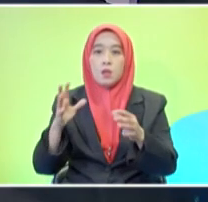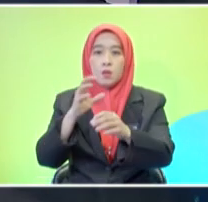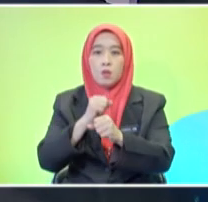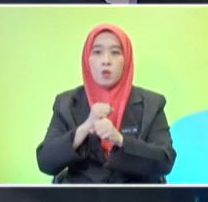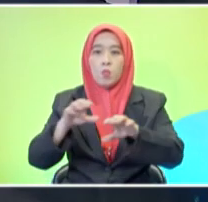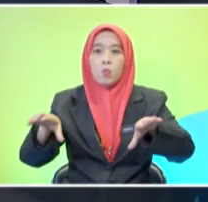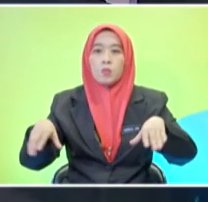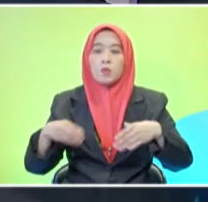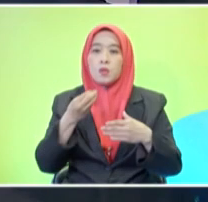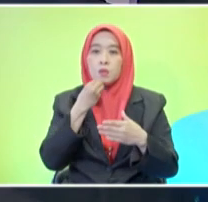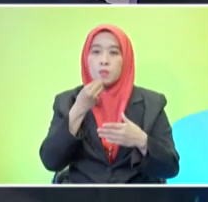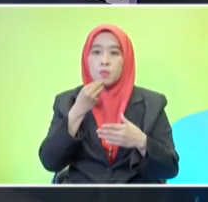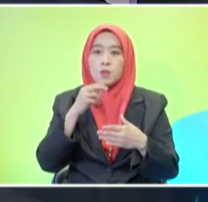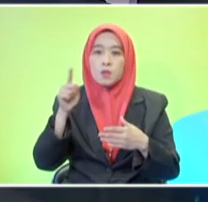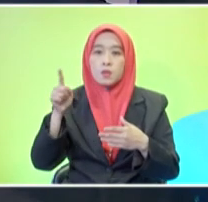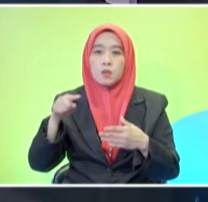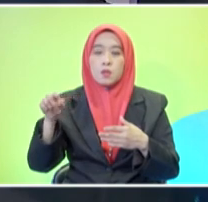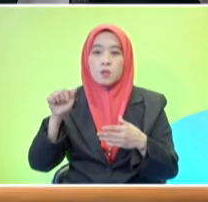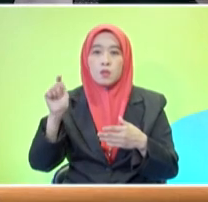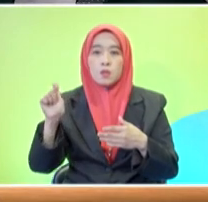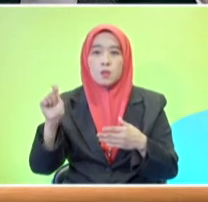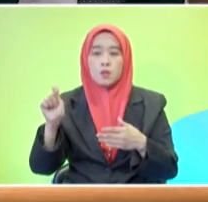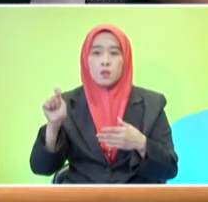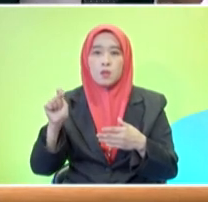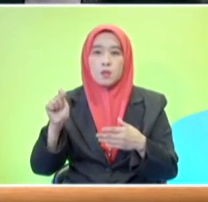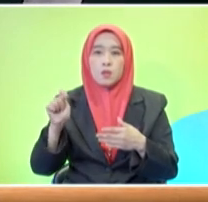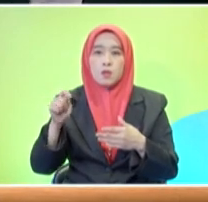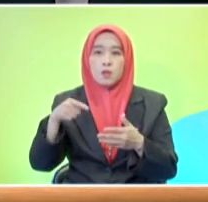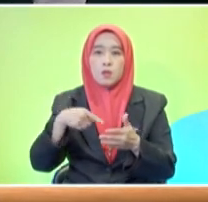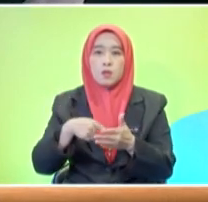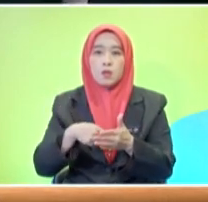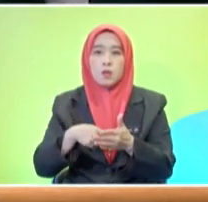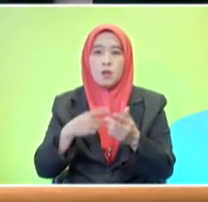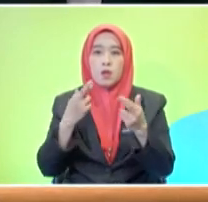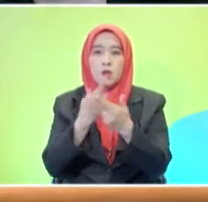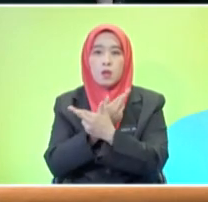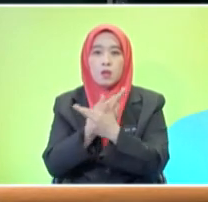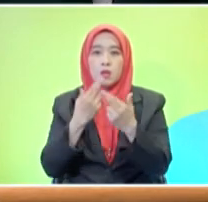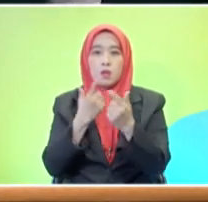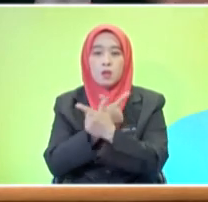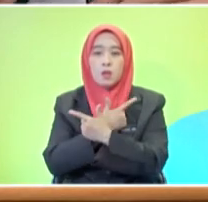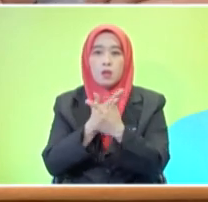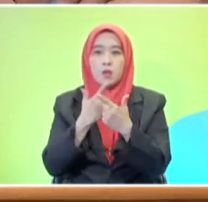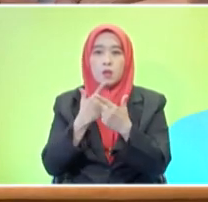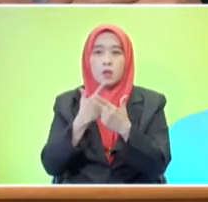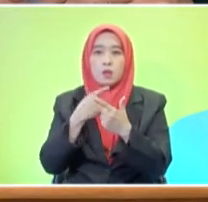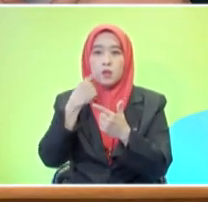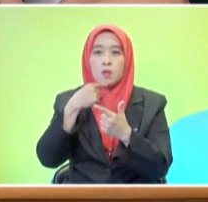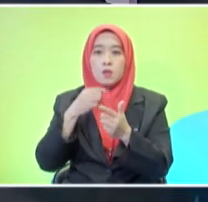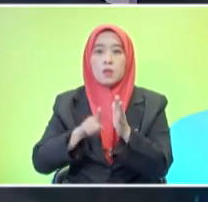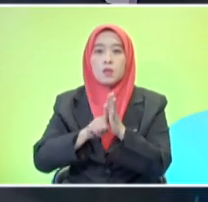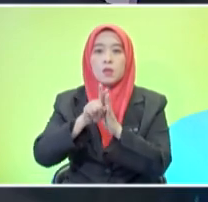to produce their own food through the process of photosynthesis. Mm-hmm. So it is a race. So see who can reach to the top the fastest. I